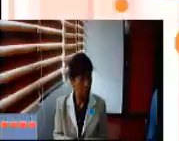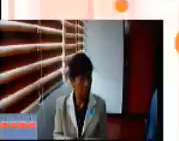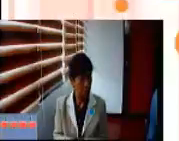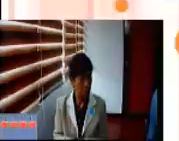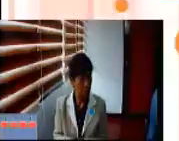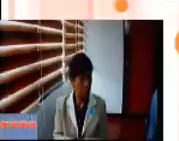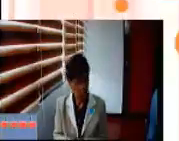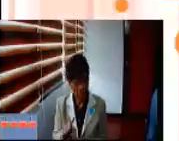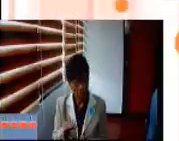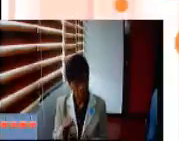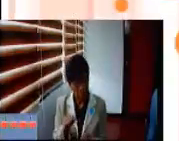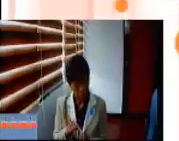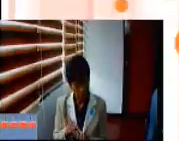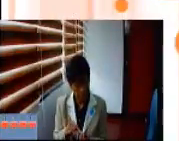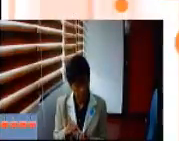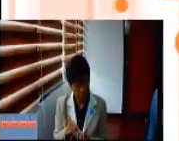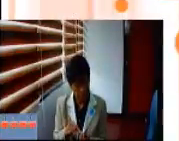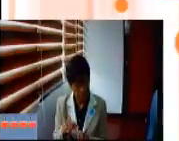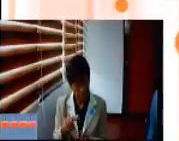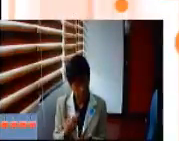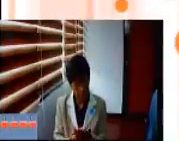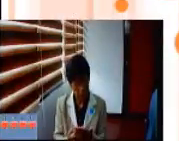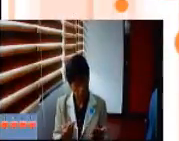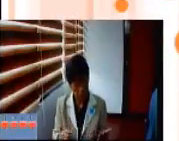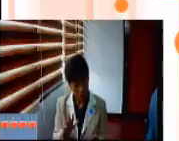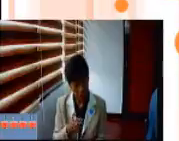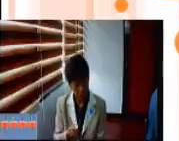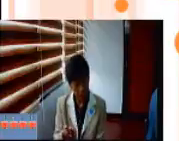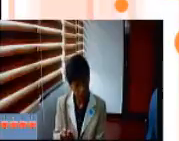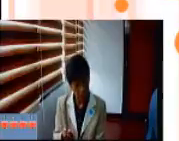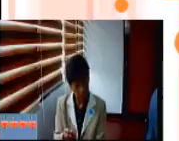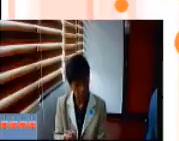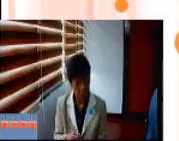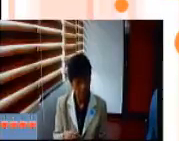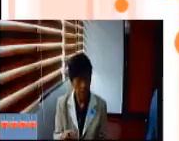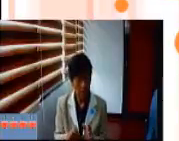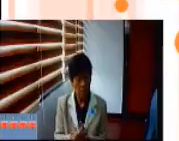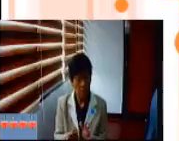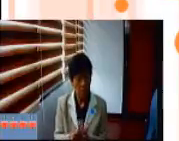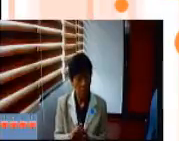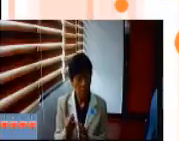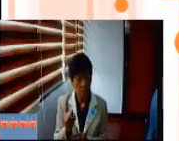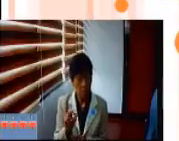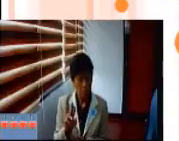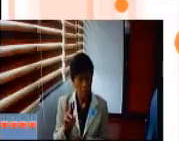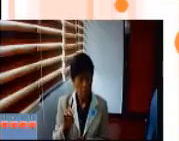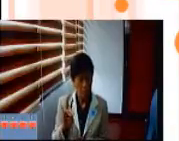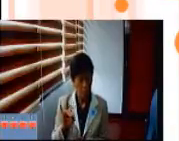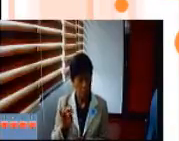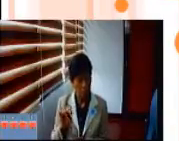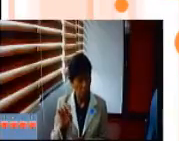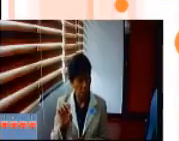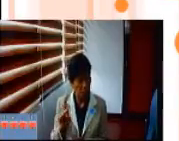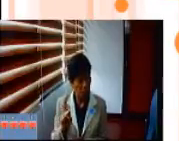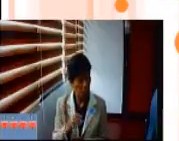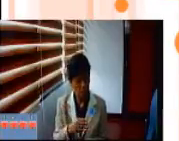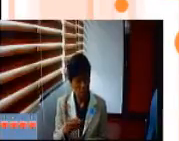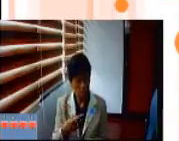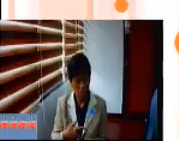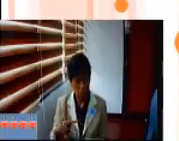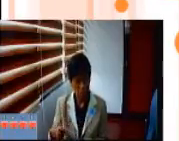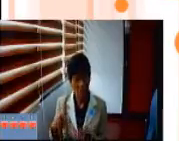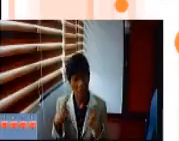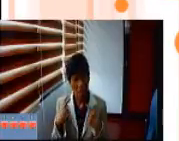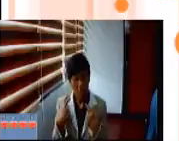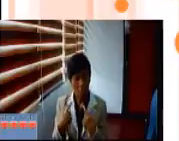In terms of the resources themselves, like the sardines and galunggong, there will be displacement in terms of